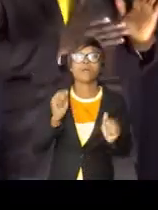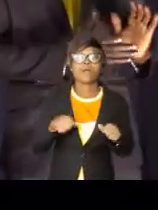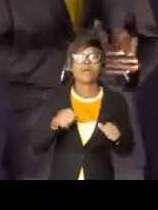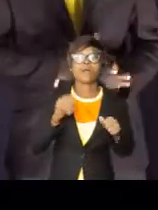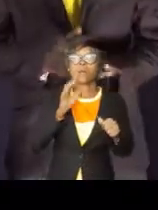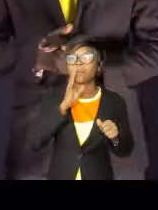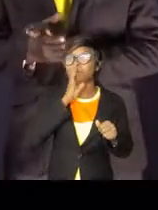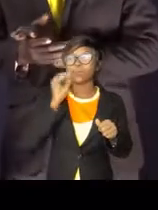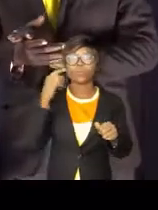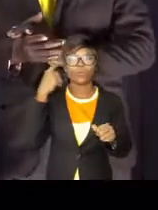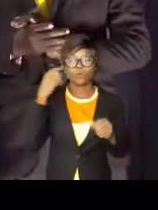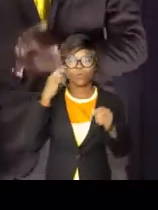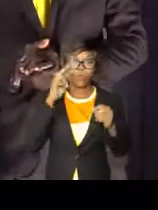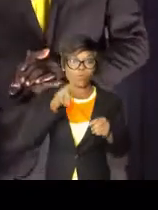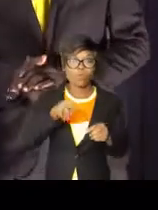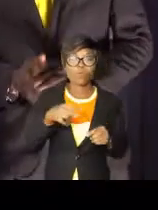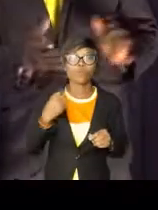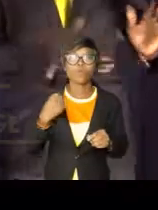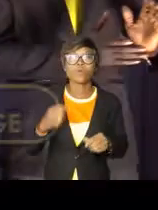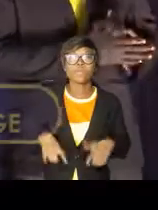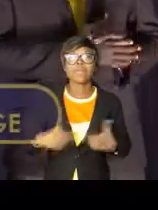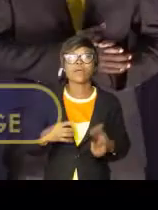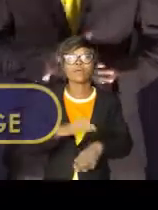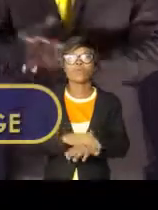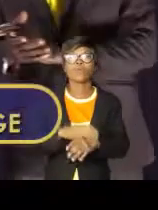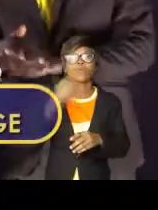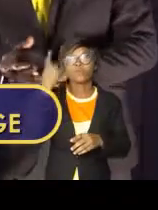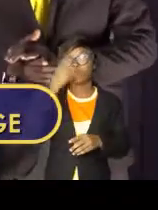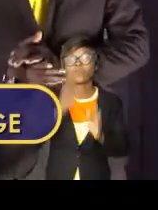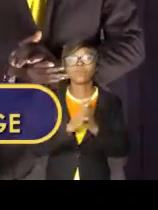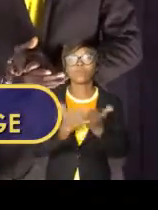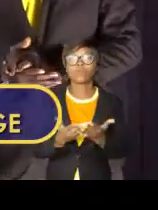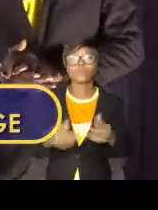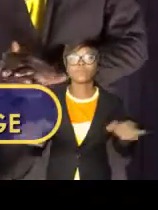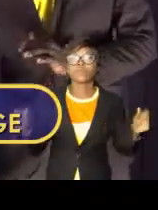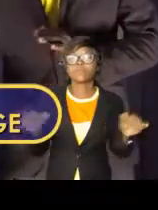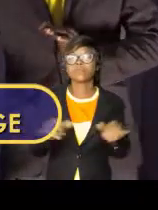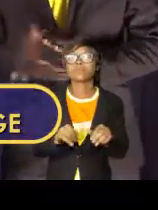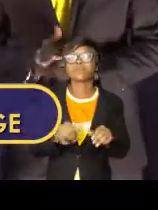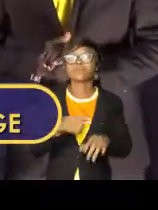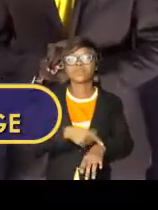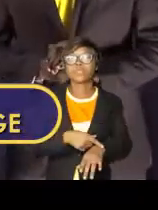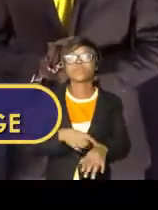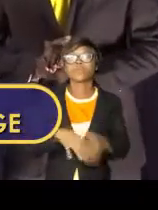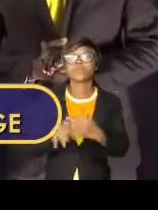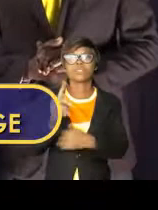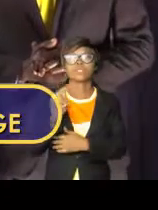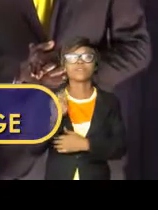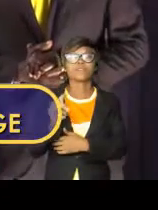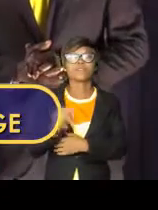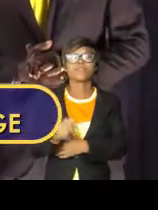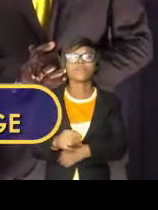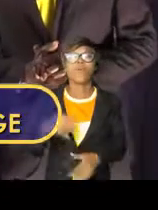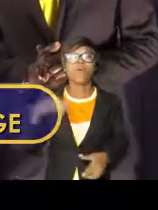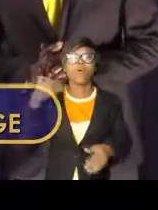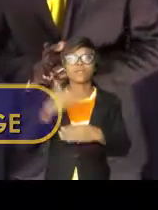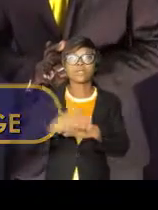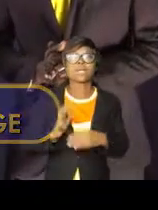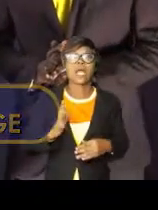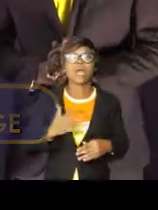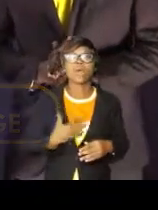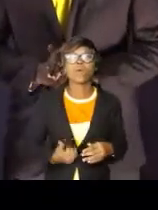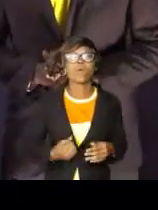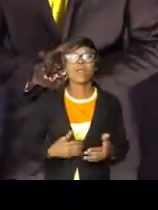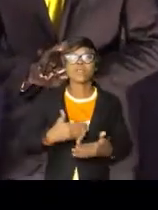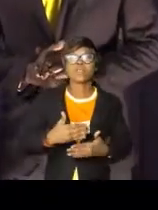watched live on Facebook, the same time airing on television through the page showing on the screen.